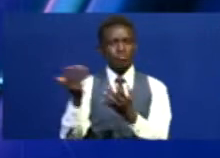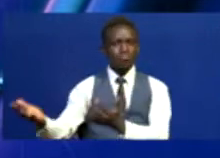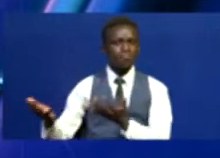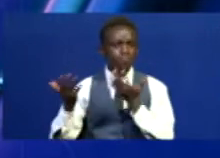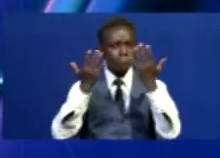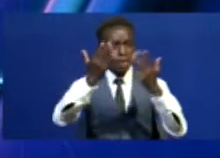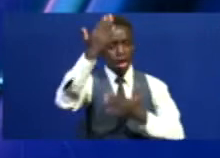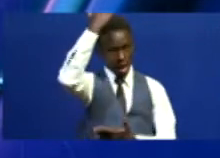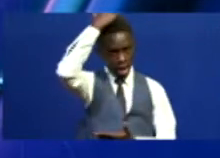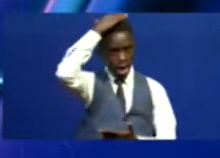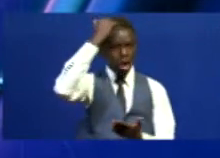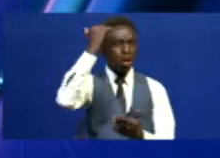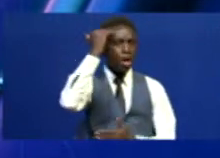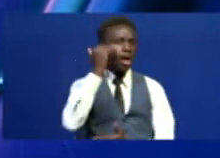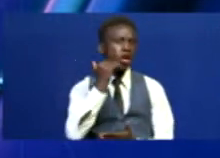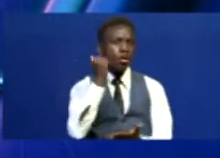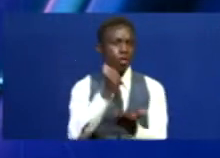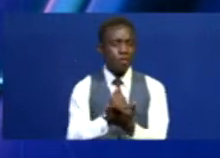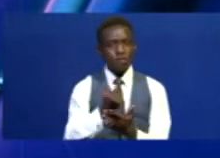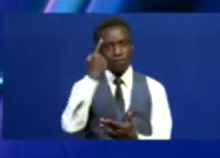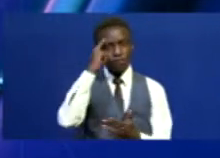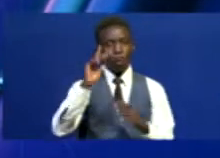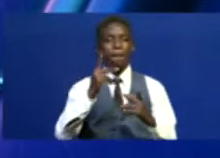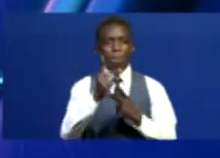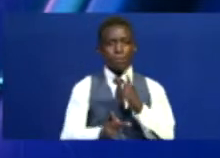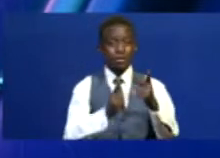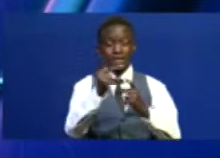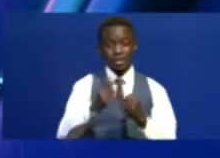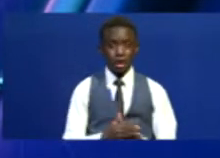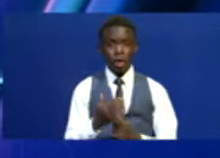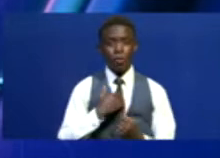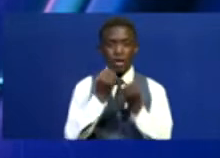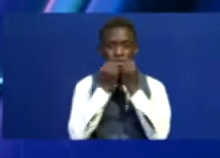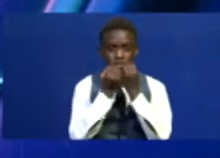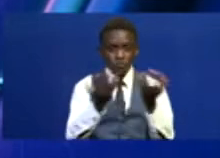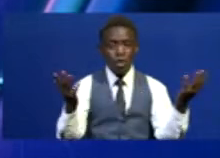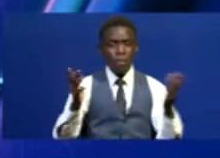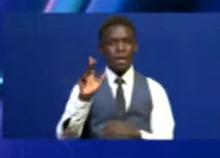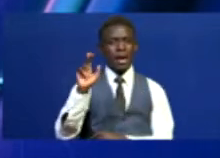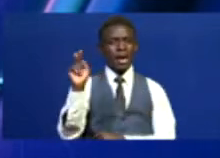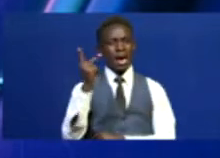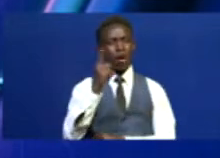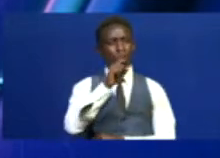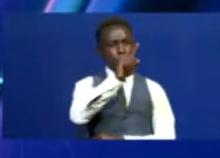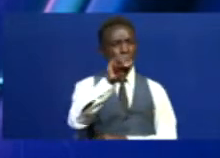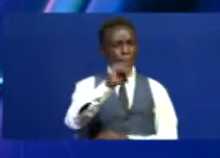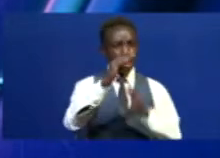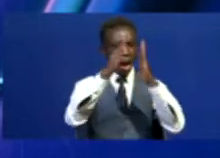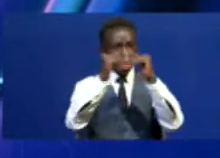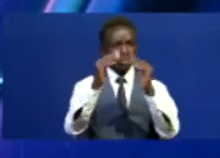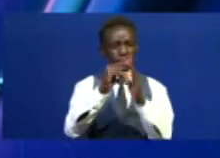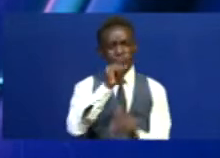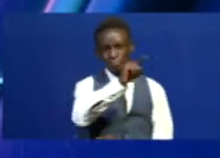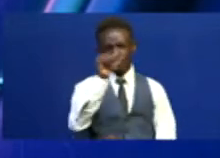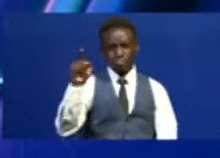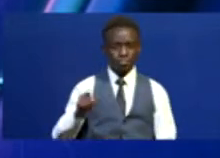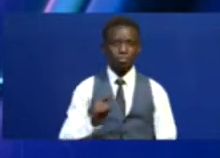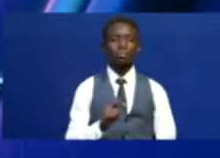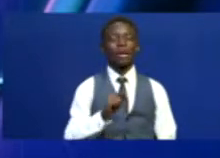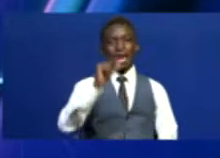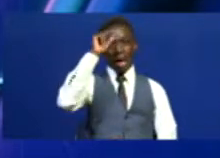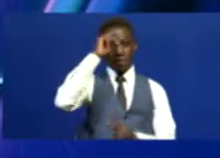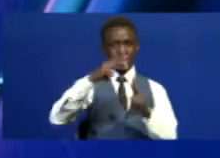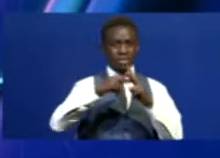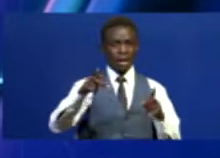I want to tell Kenyans, the 1 million indigent households that the government paid for started receiving